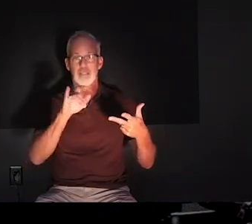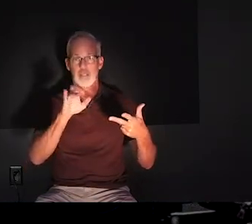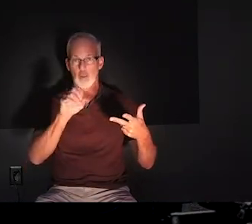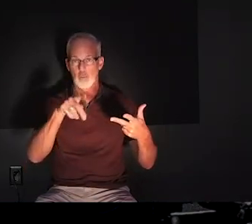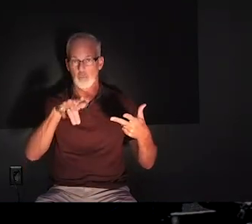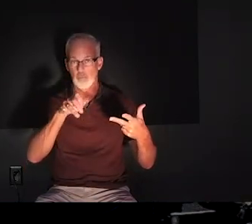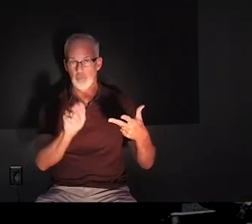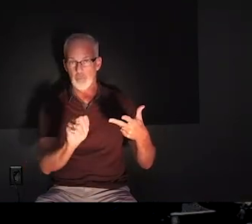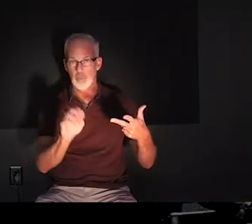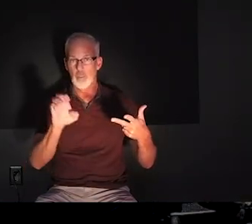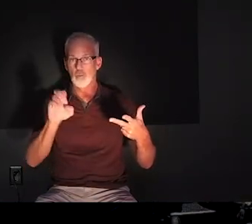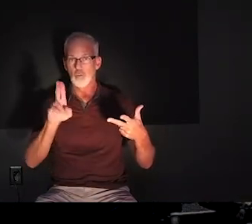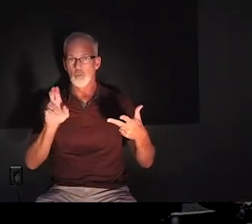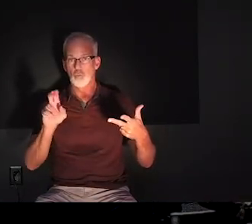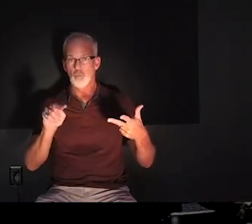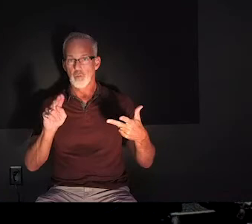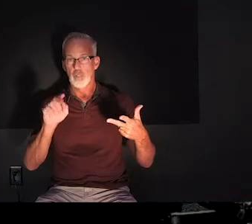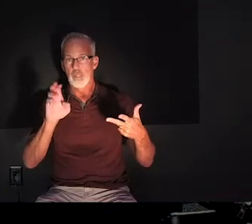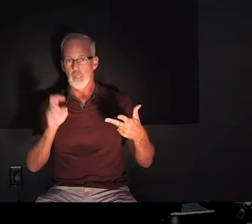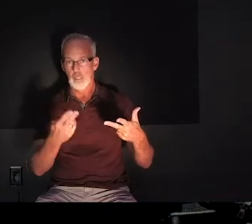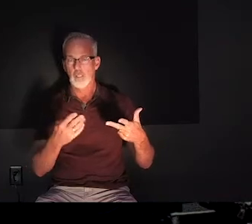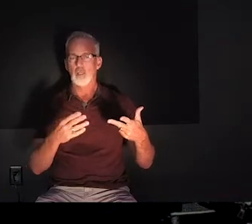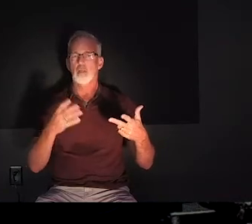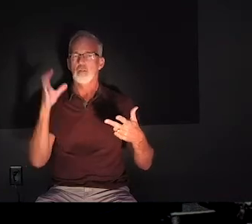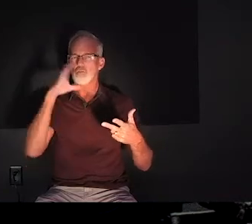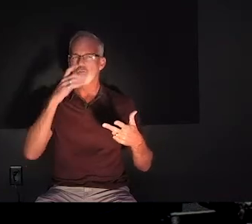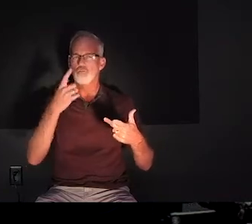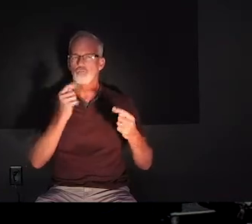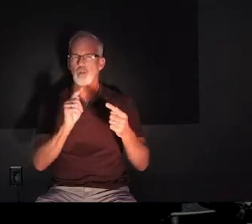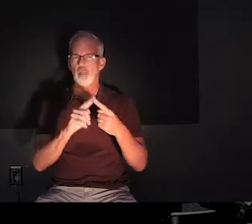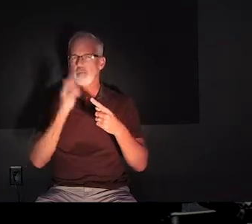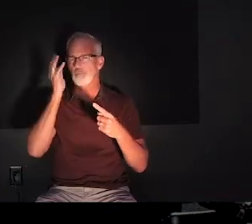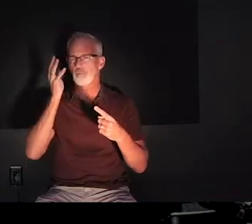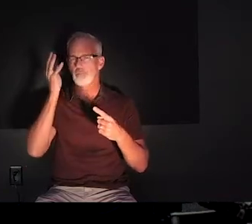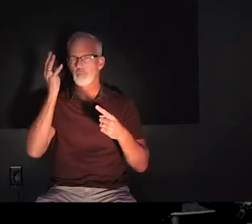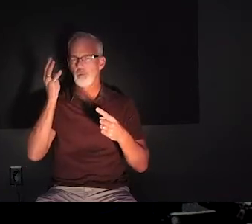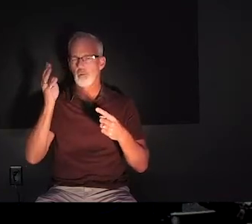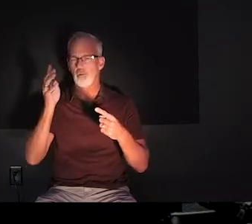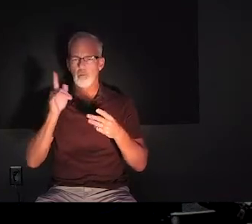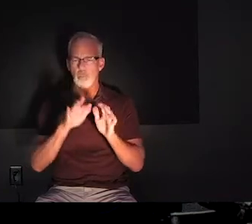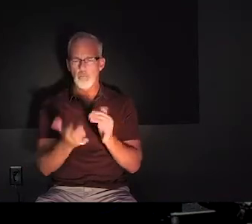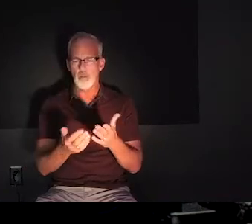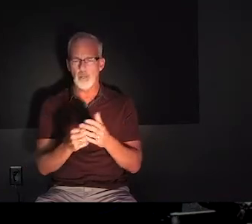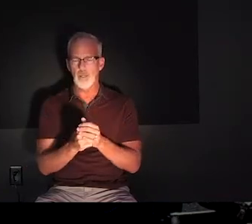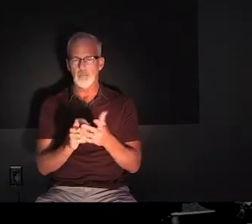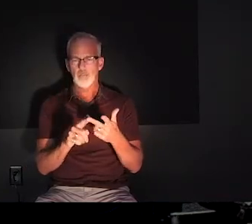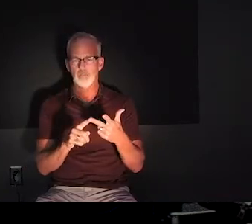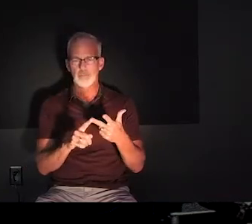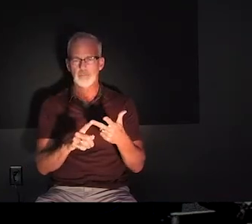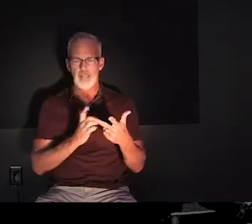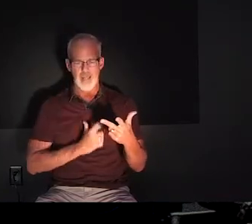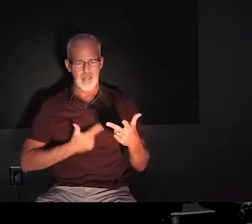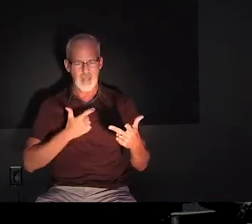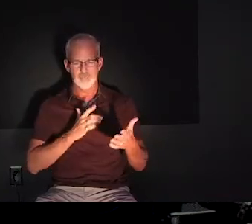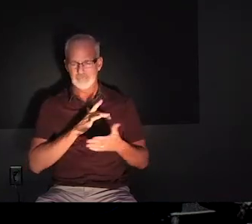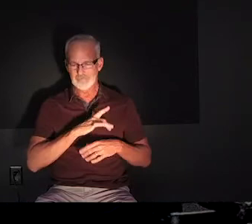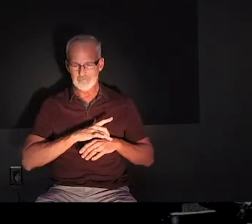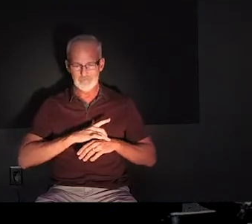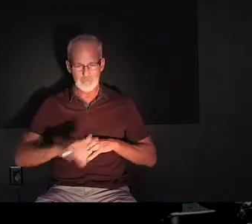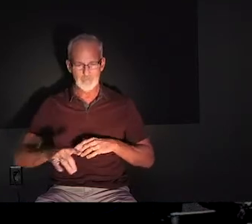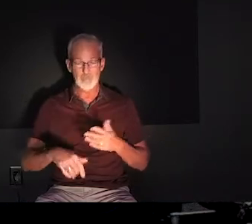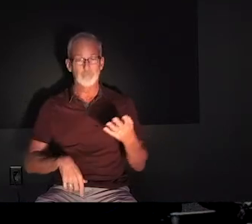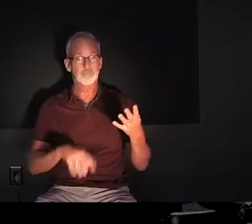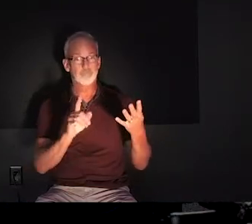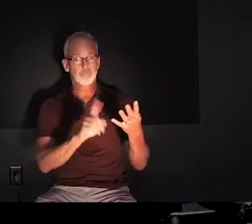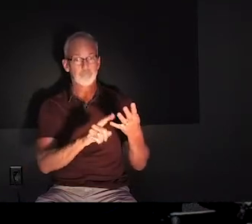is searching and trying to figure this out. He's empty in his life. You're